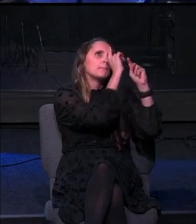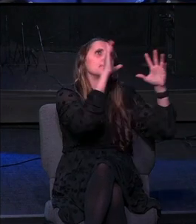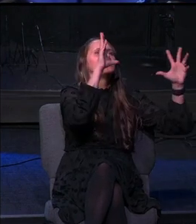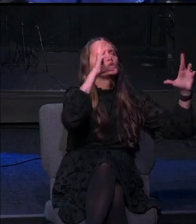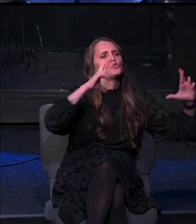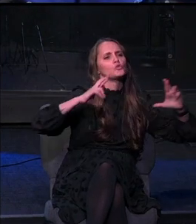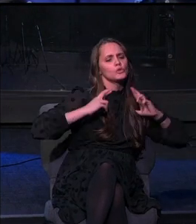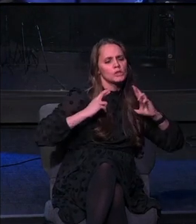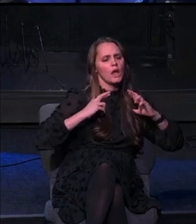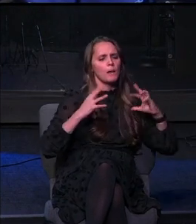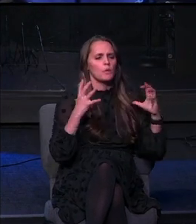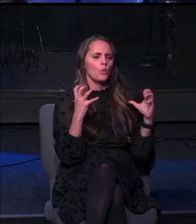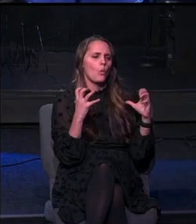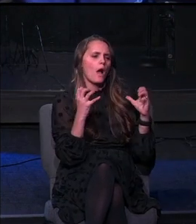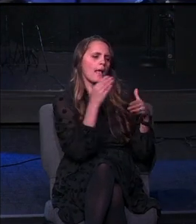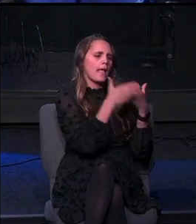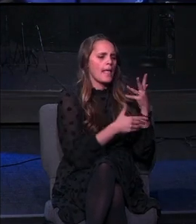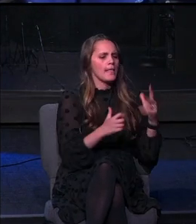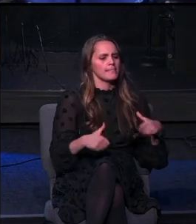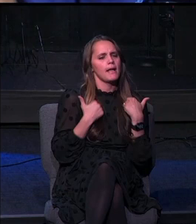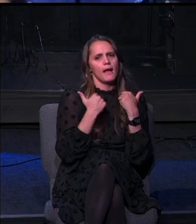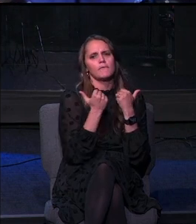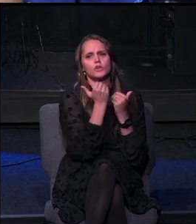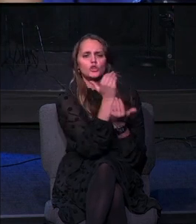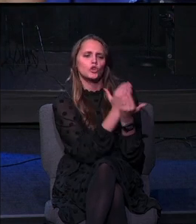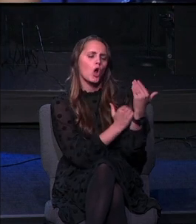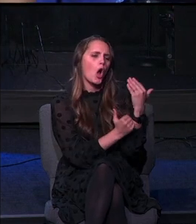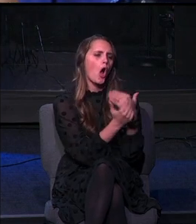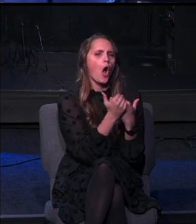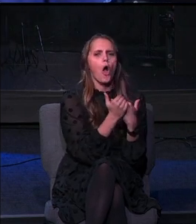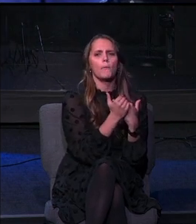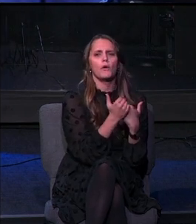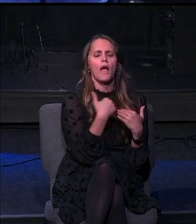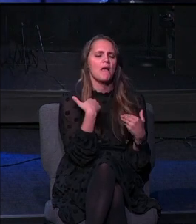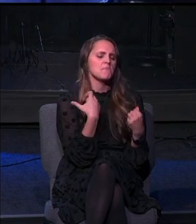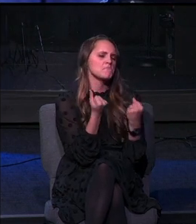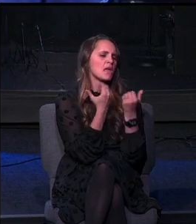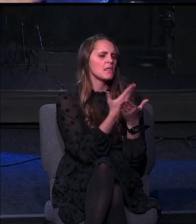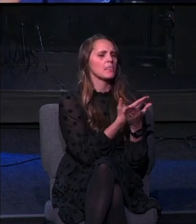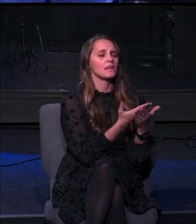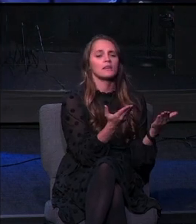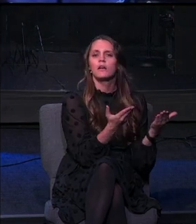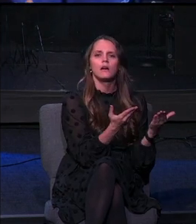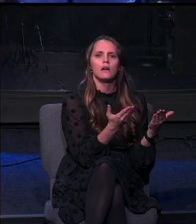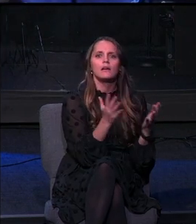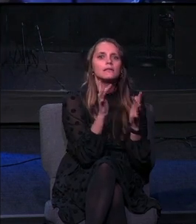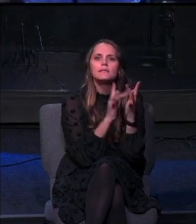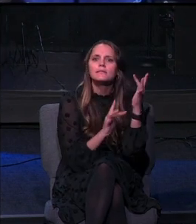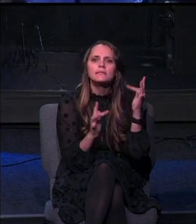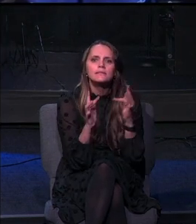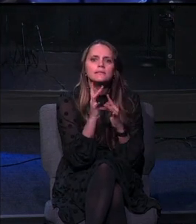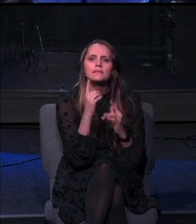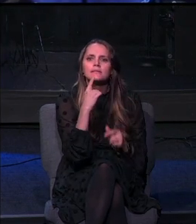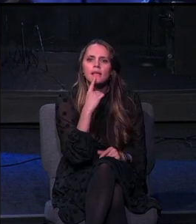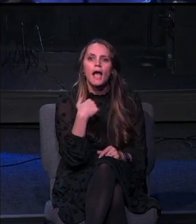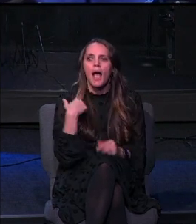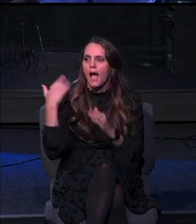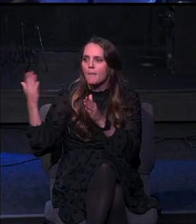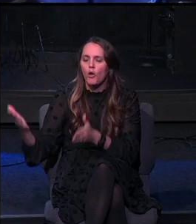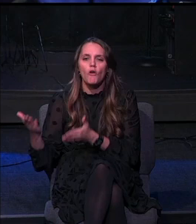life as comfortable and set up and supplied as possible. Jesus is saying, I'm offering that to you